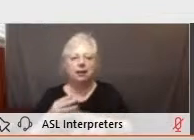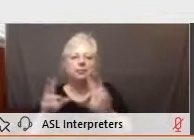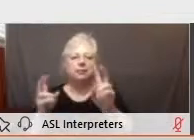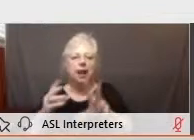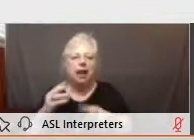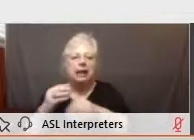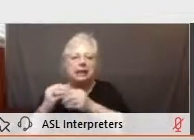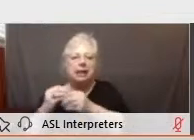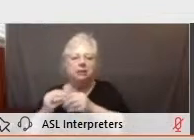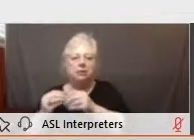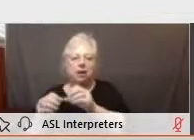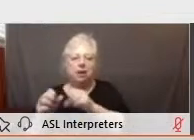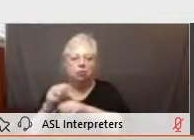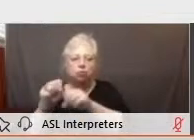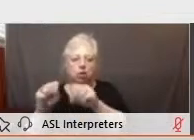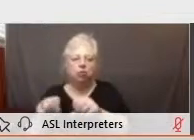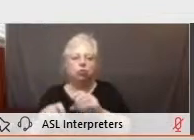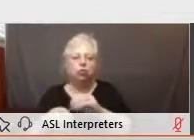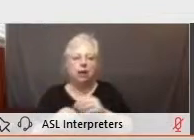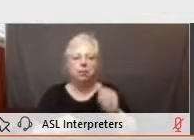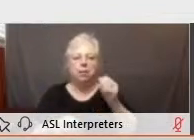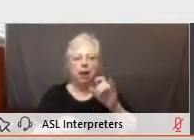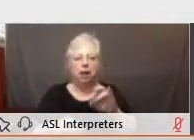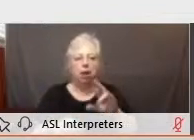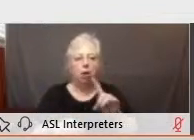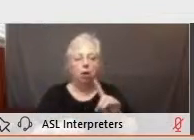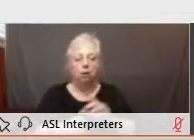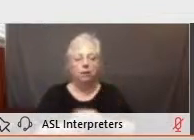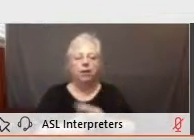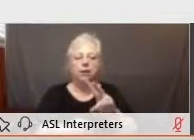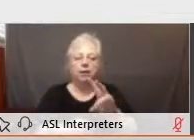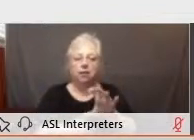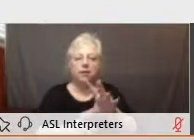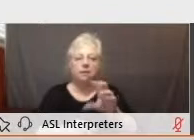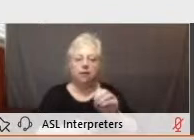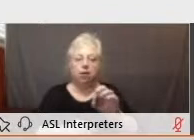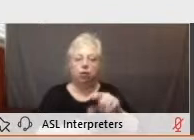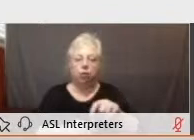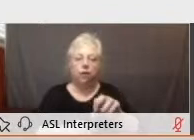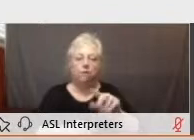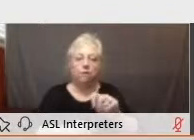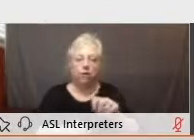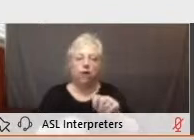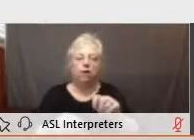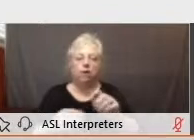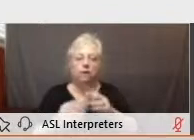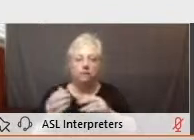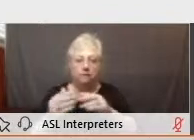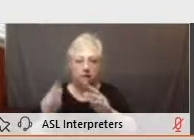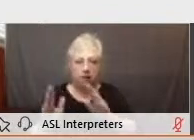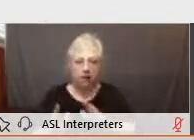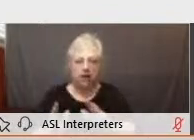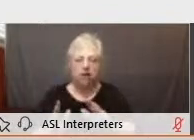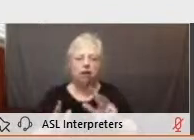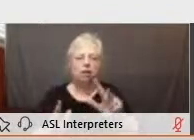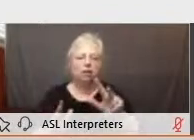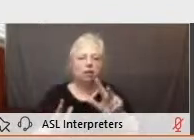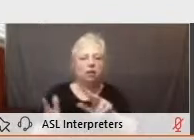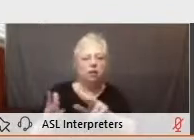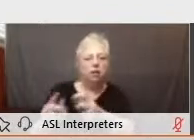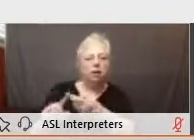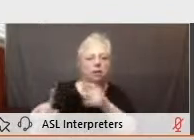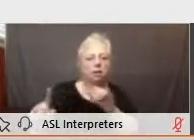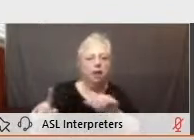backyard area. The 750 square foot facility, 340 square feet